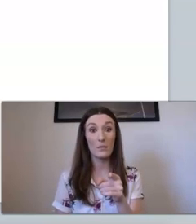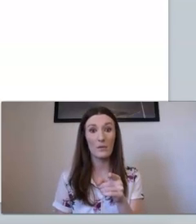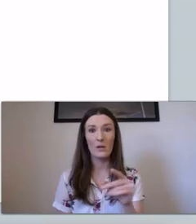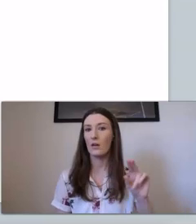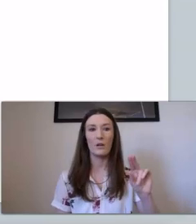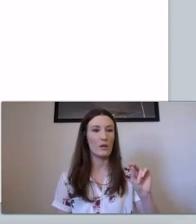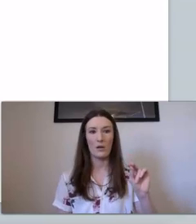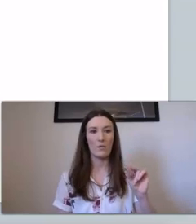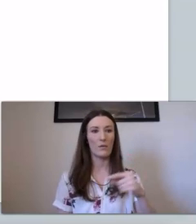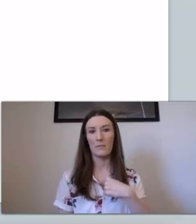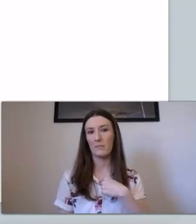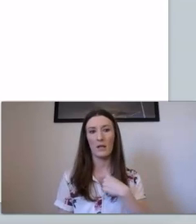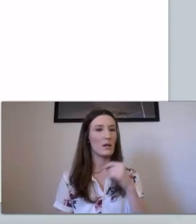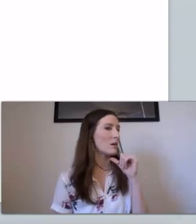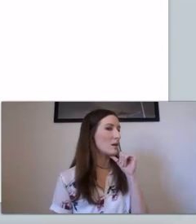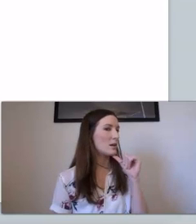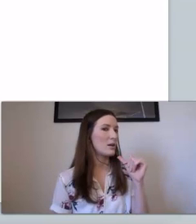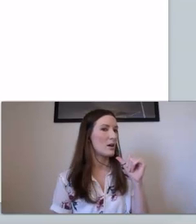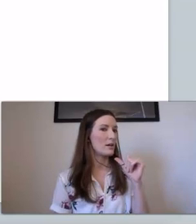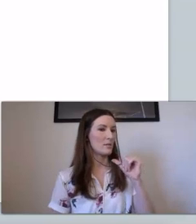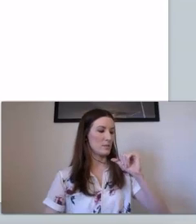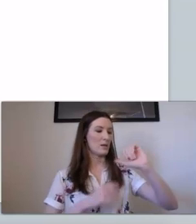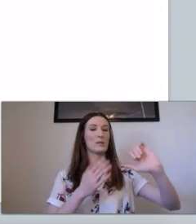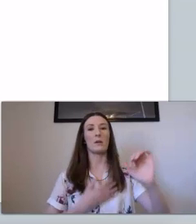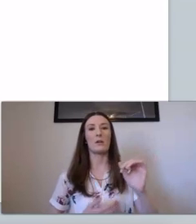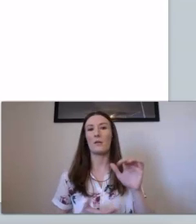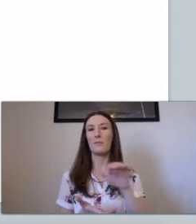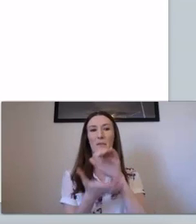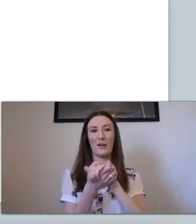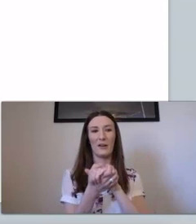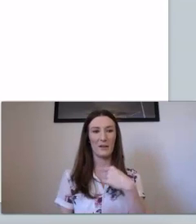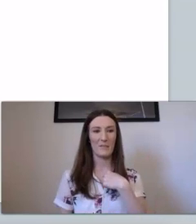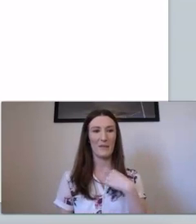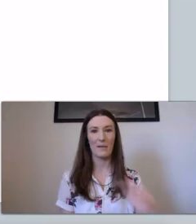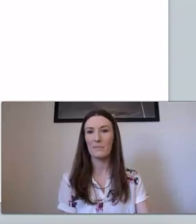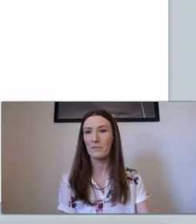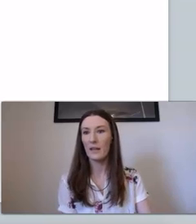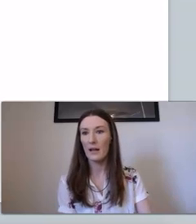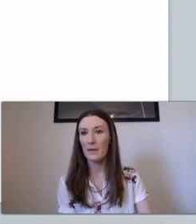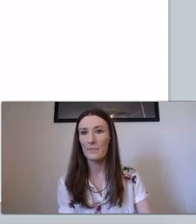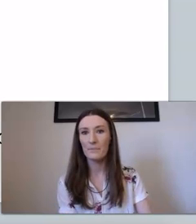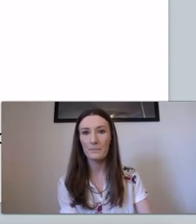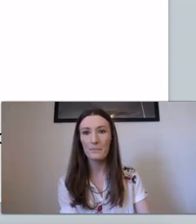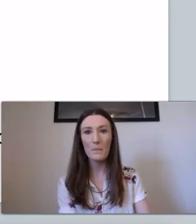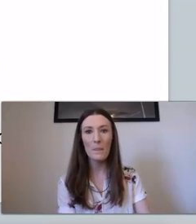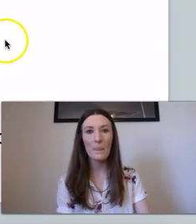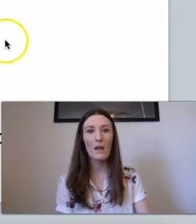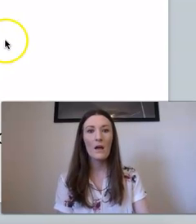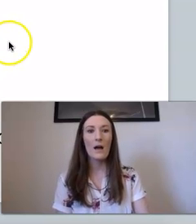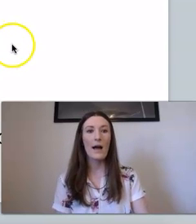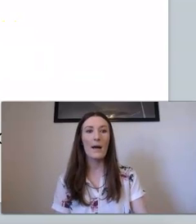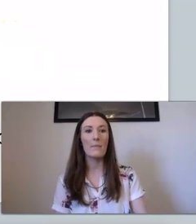you, no, me, not, I'm tangled up here, married, me, okay?